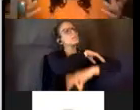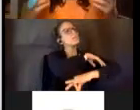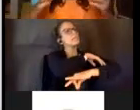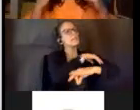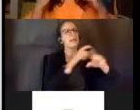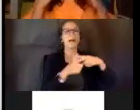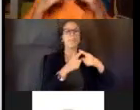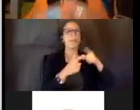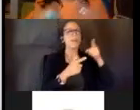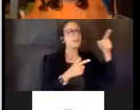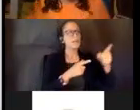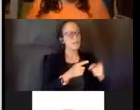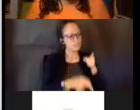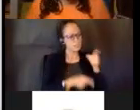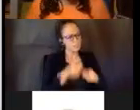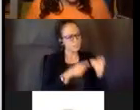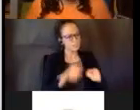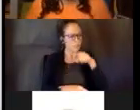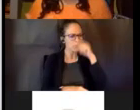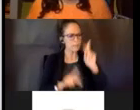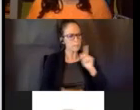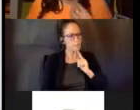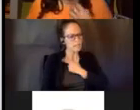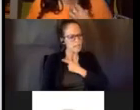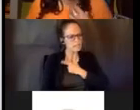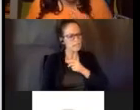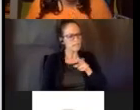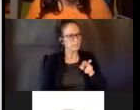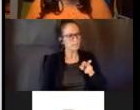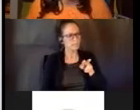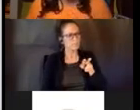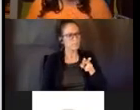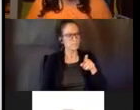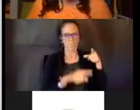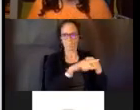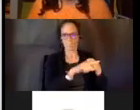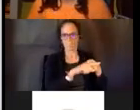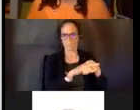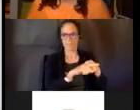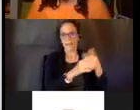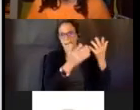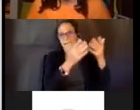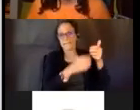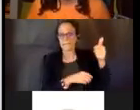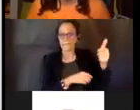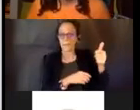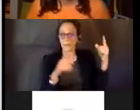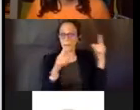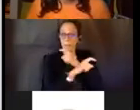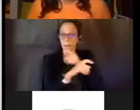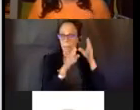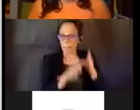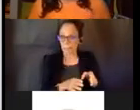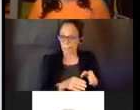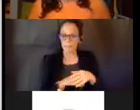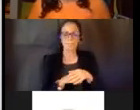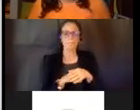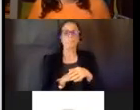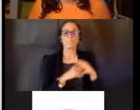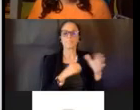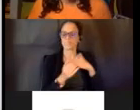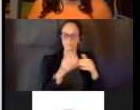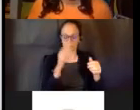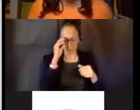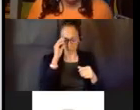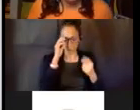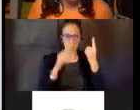right? And I decided, I was inspired by Alice Randall, who's a Black writer in the early 2000s, who was at Harvard, who thought, what